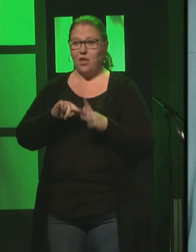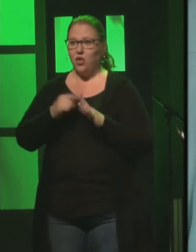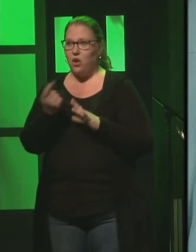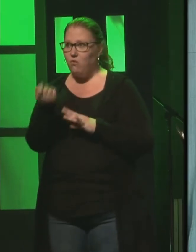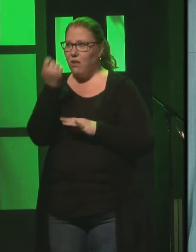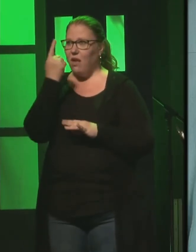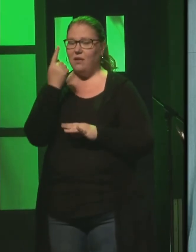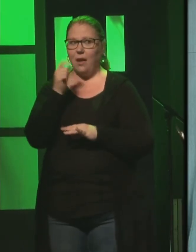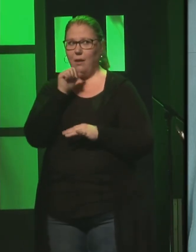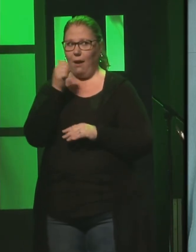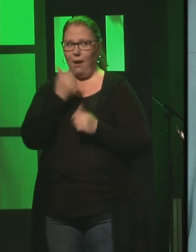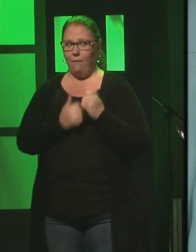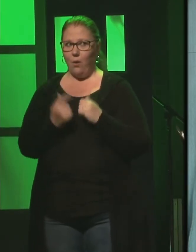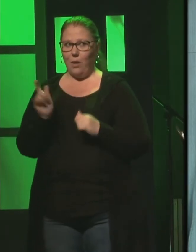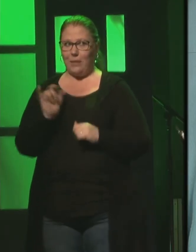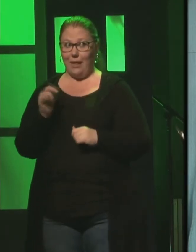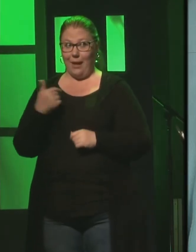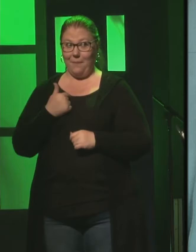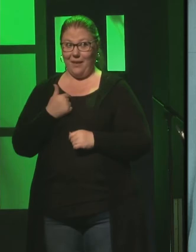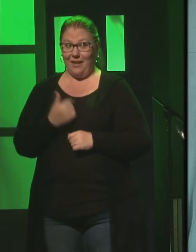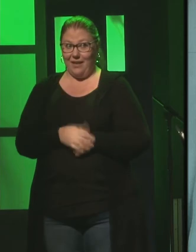realizing not everybody's like me.